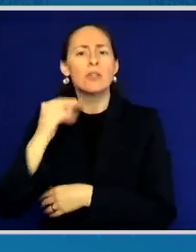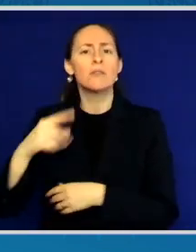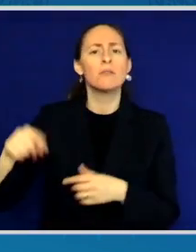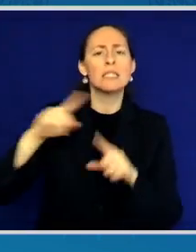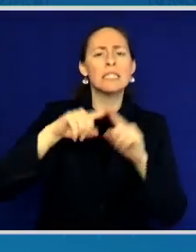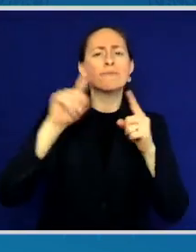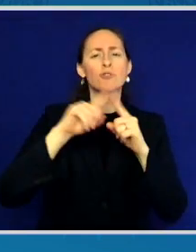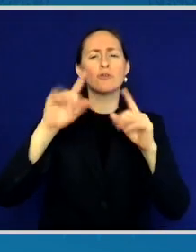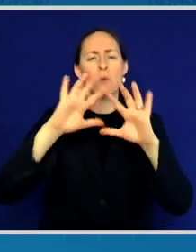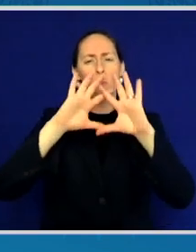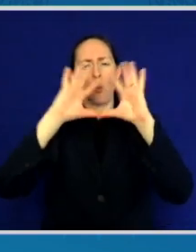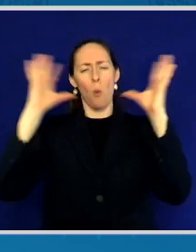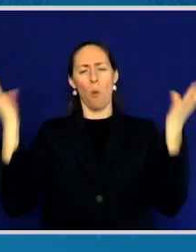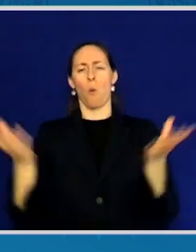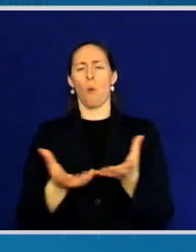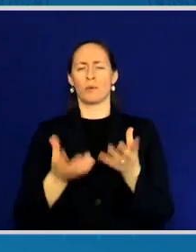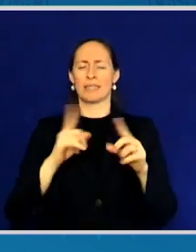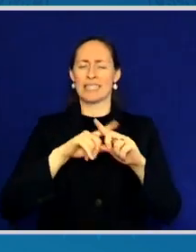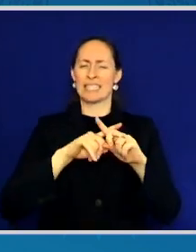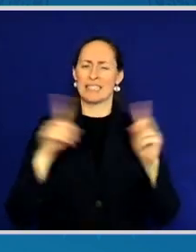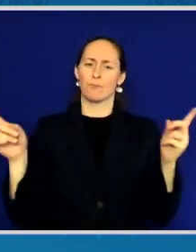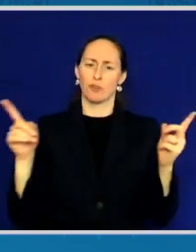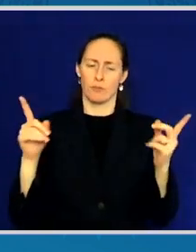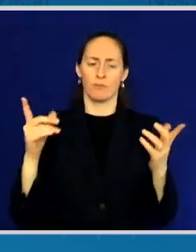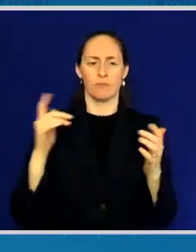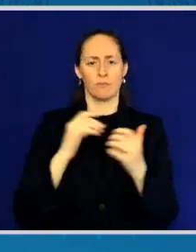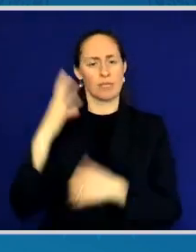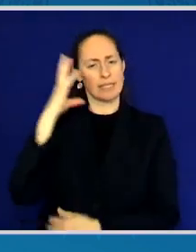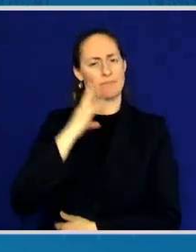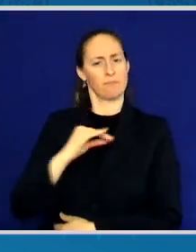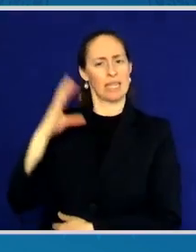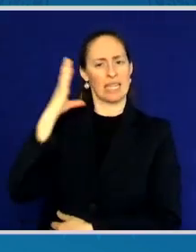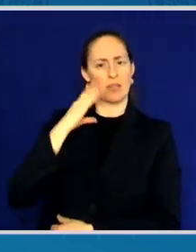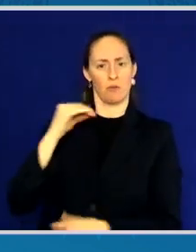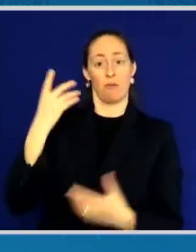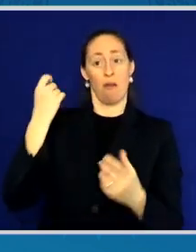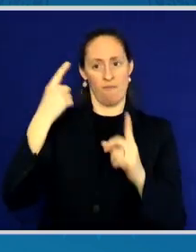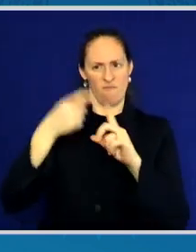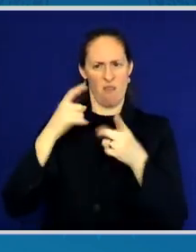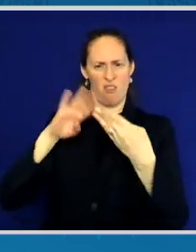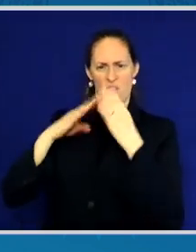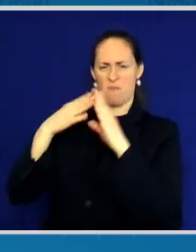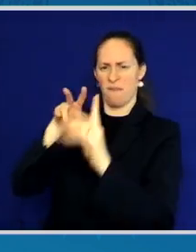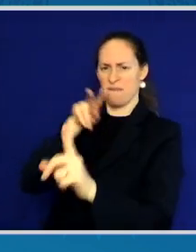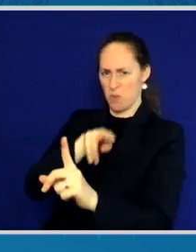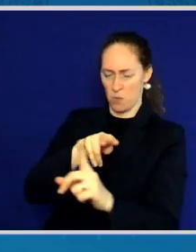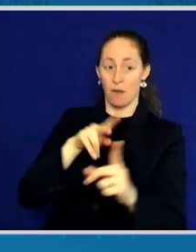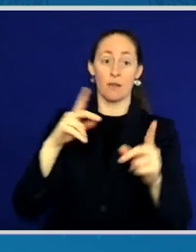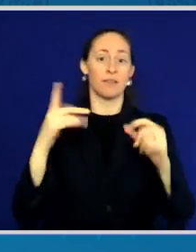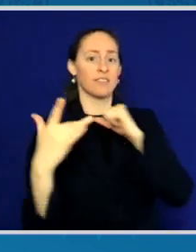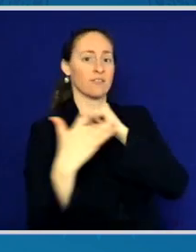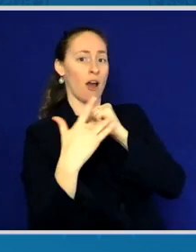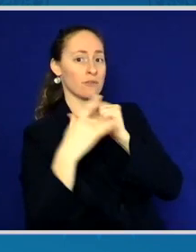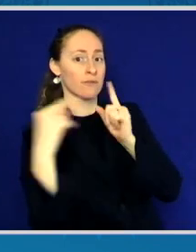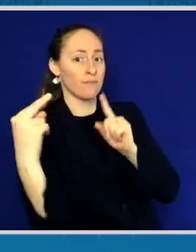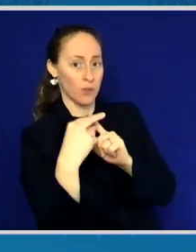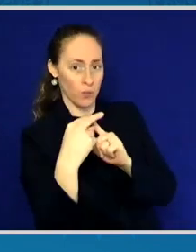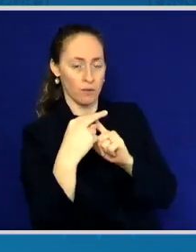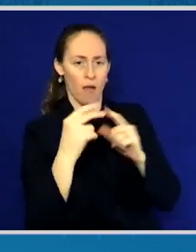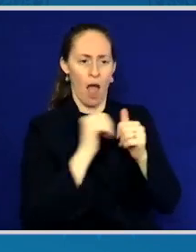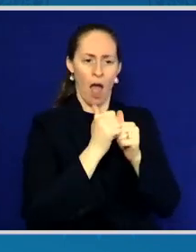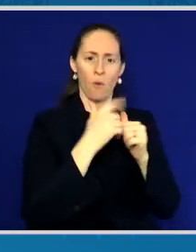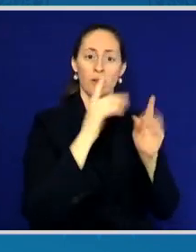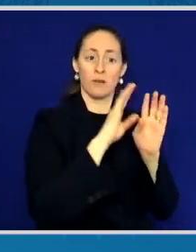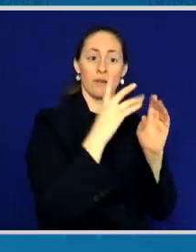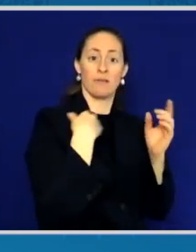total experience, both technologically and from a community perspective, from door to door. And from that door